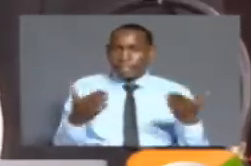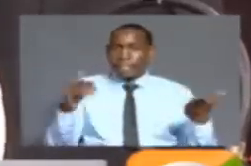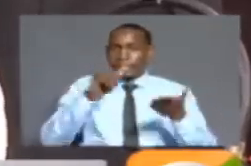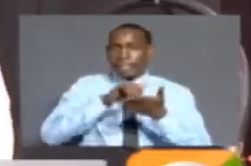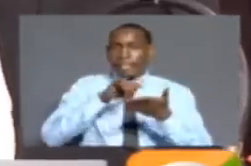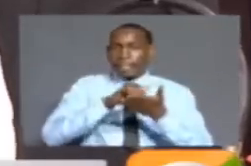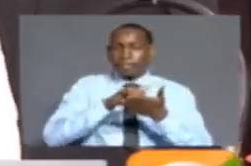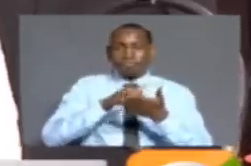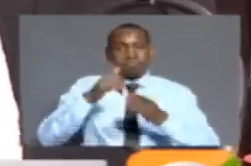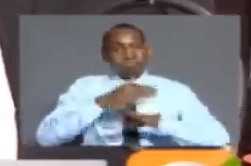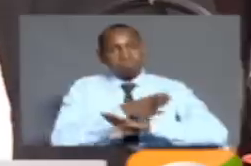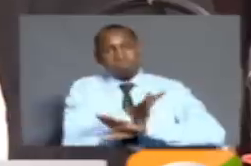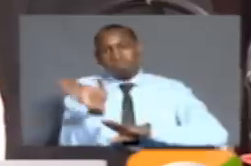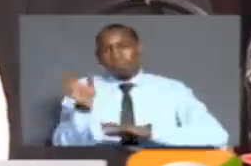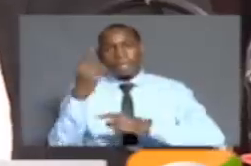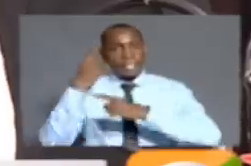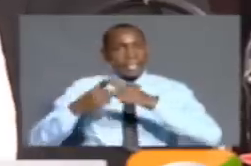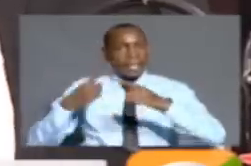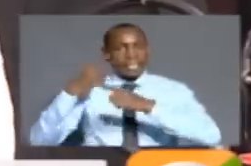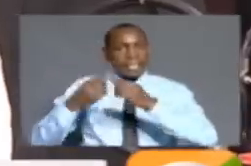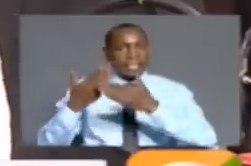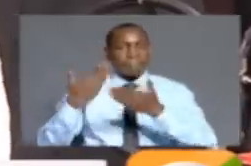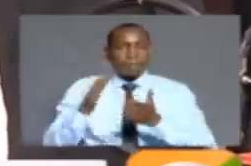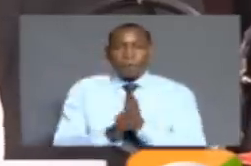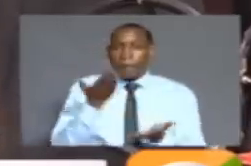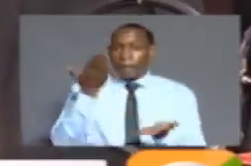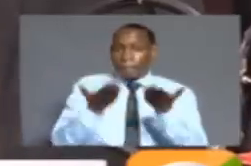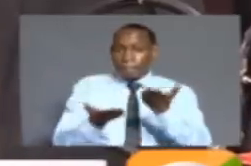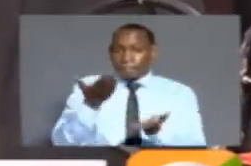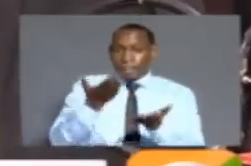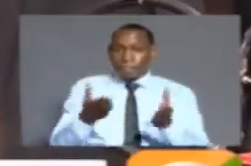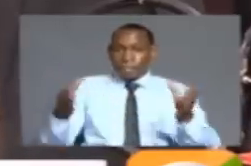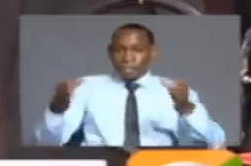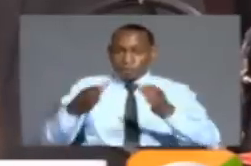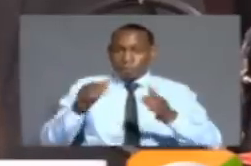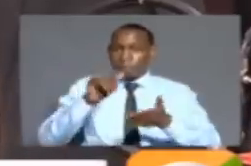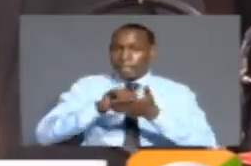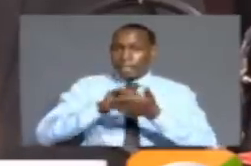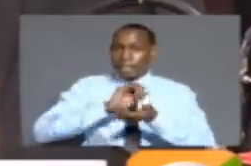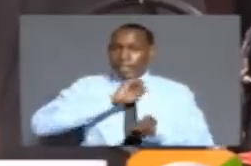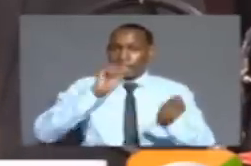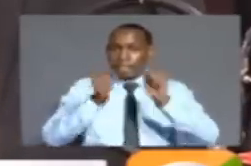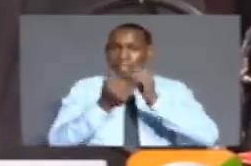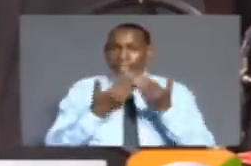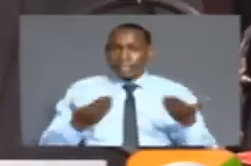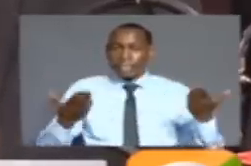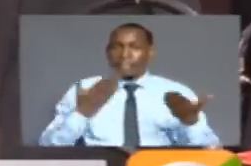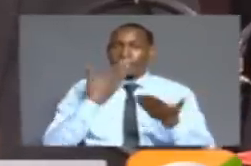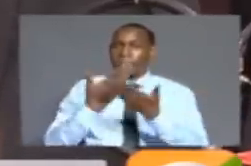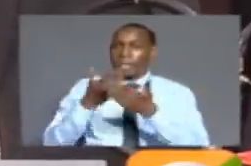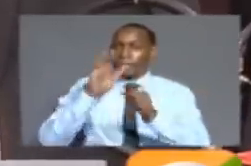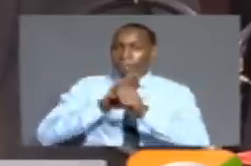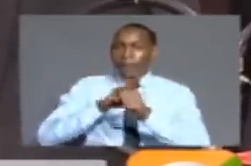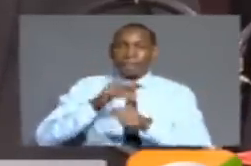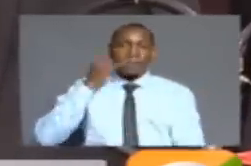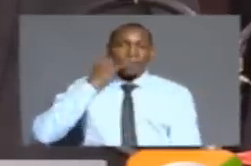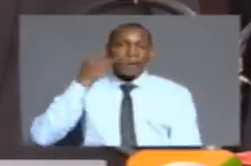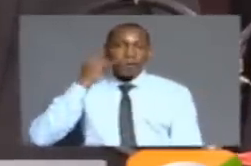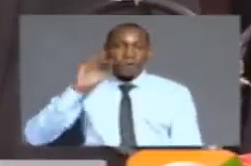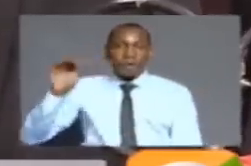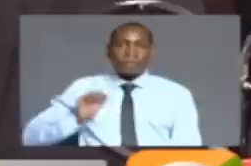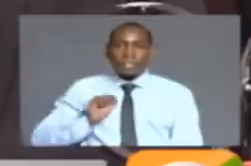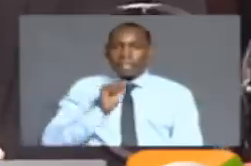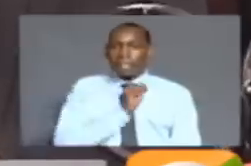just gone wrong over the years. Maybe this is the generation that will change things. Thanks so much, Nakuru County